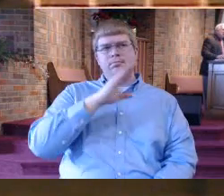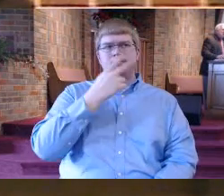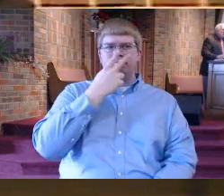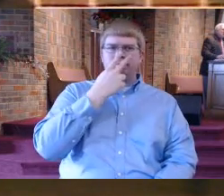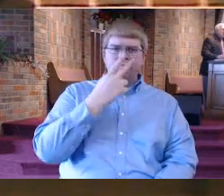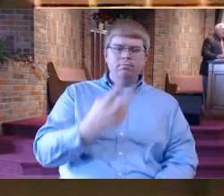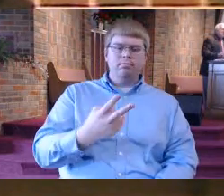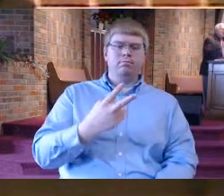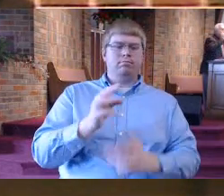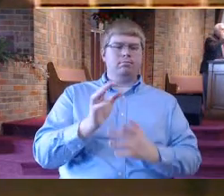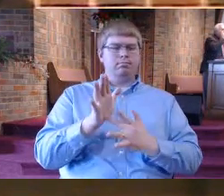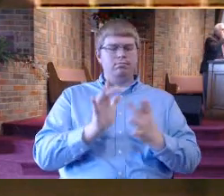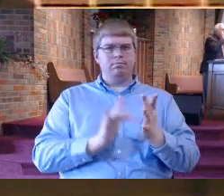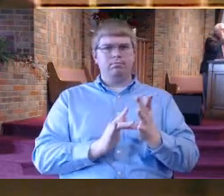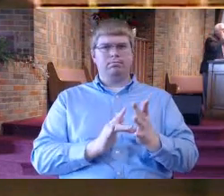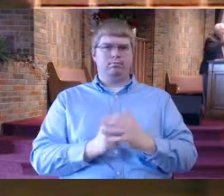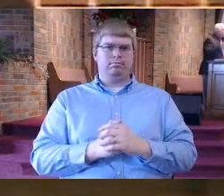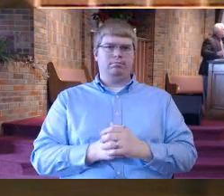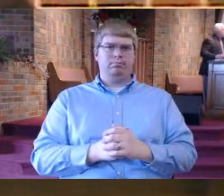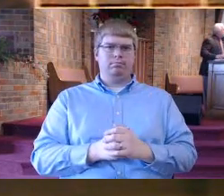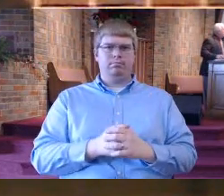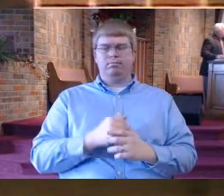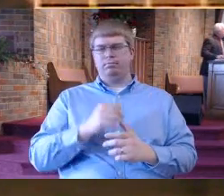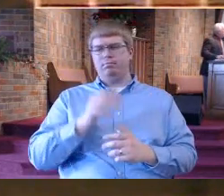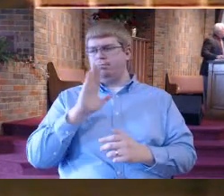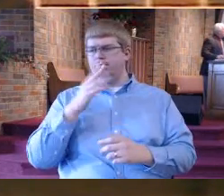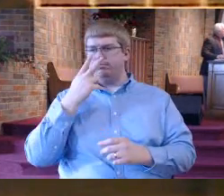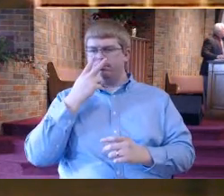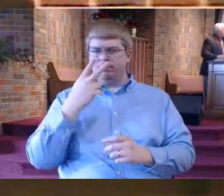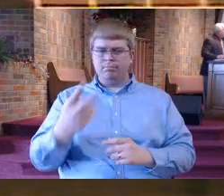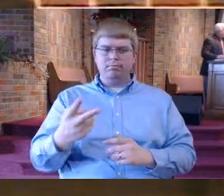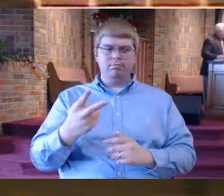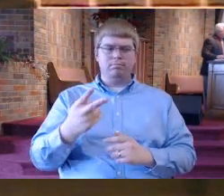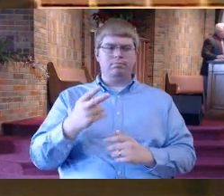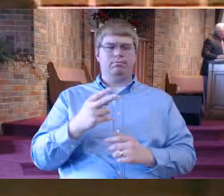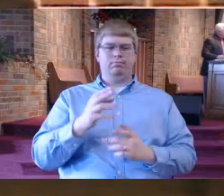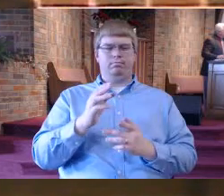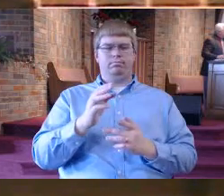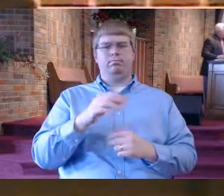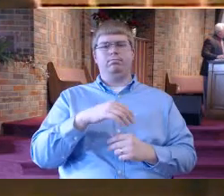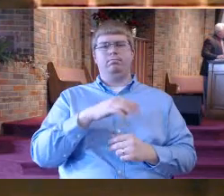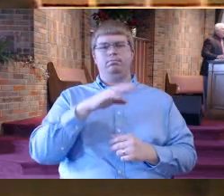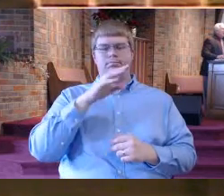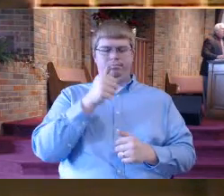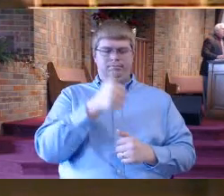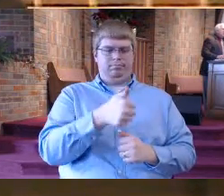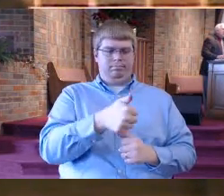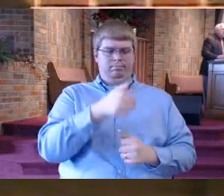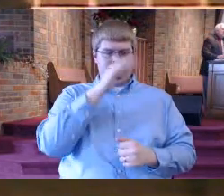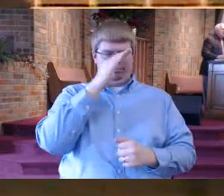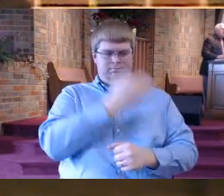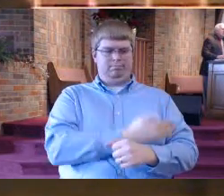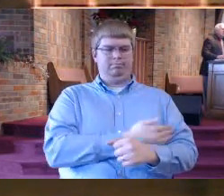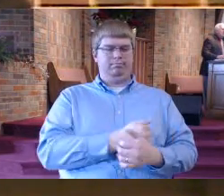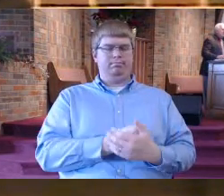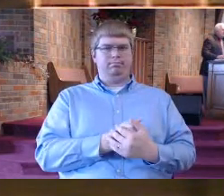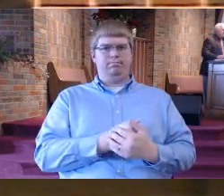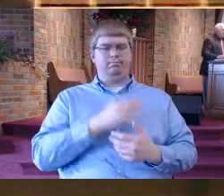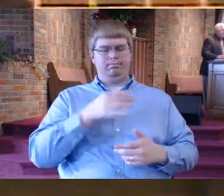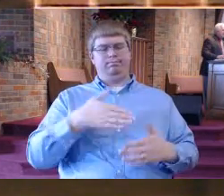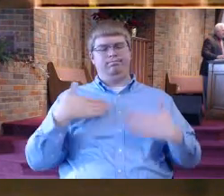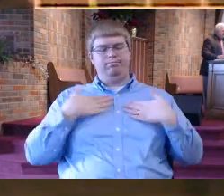God saw Jesus. God saw his Son. And he was pleased in him.